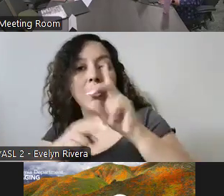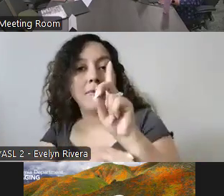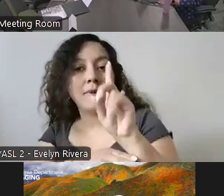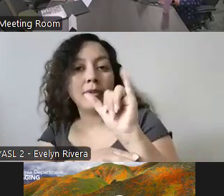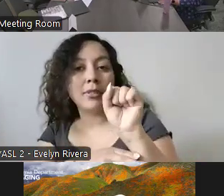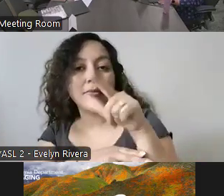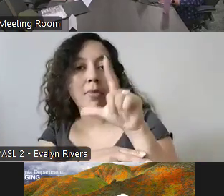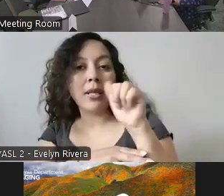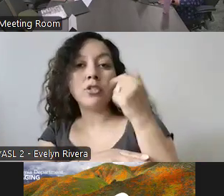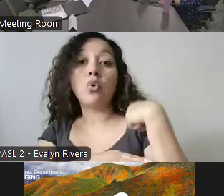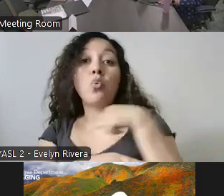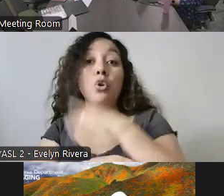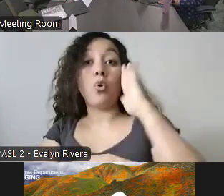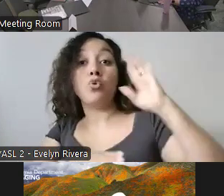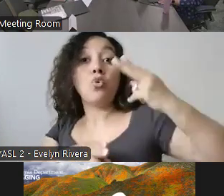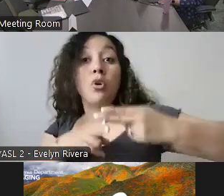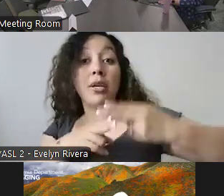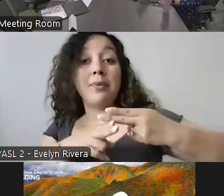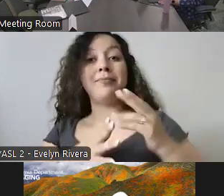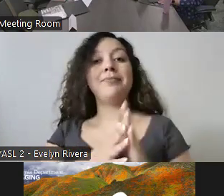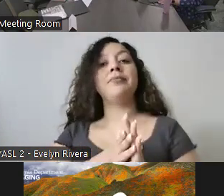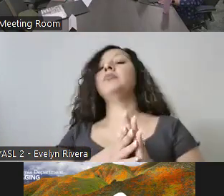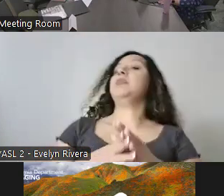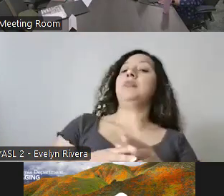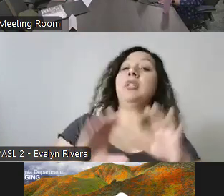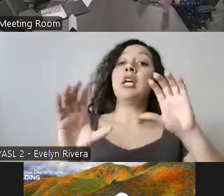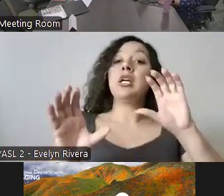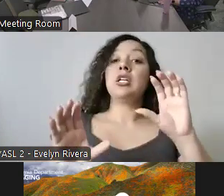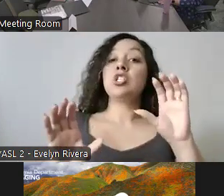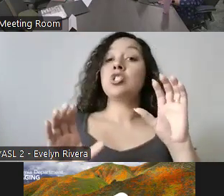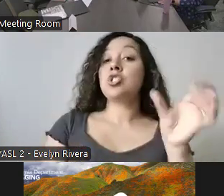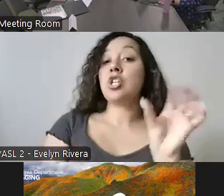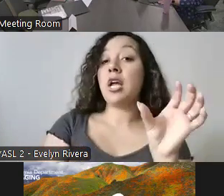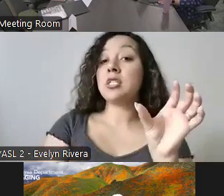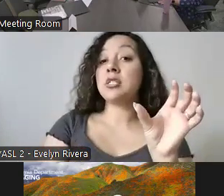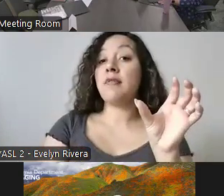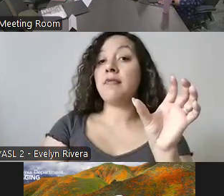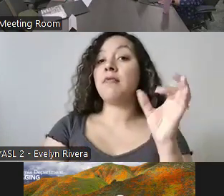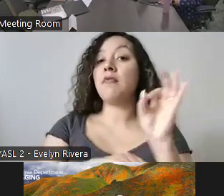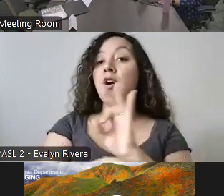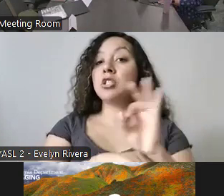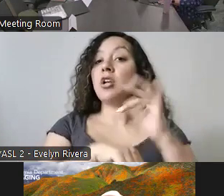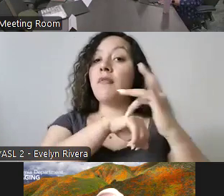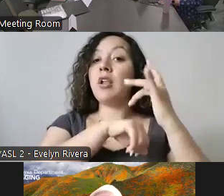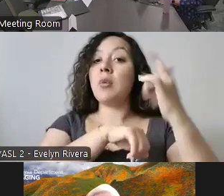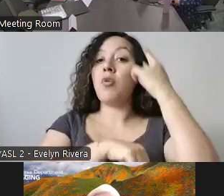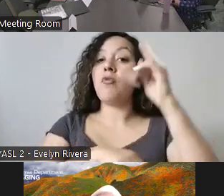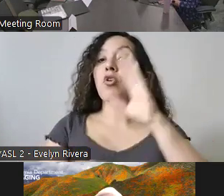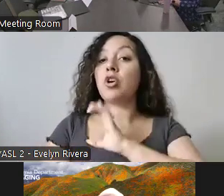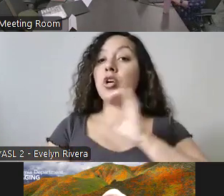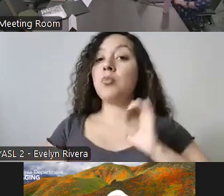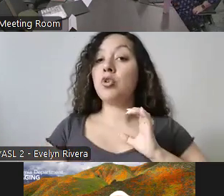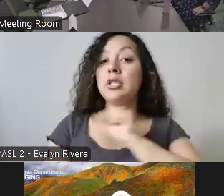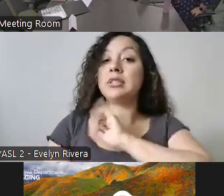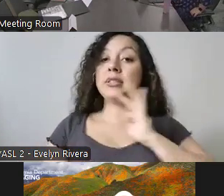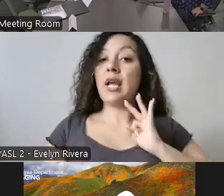today. The chat function is enabled for the committee members, California Department of Aging staff, and other state staff and our guests